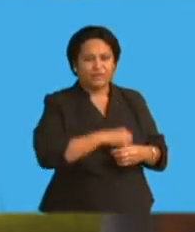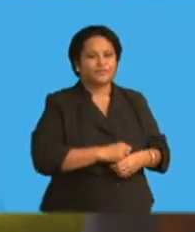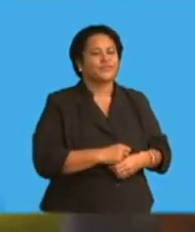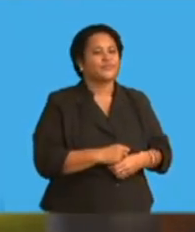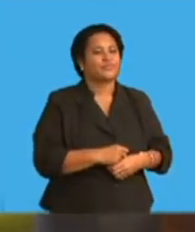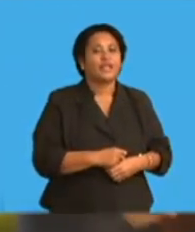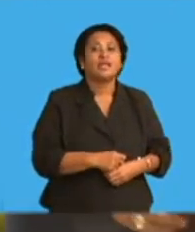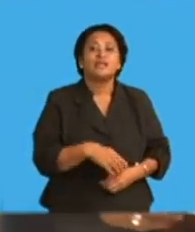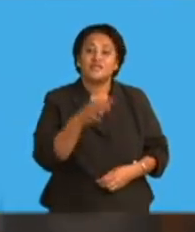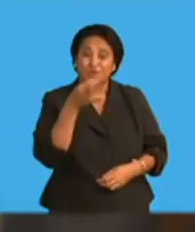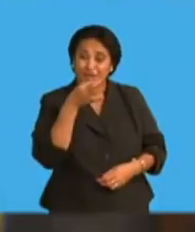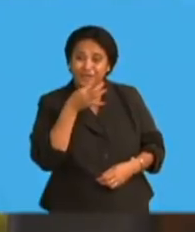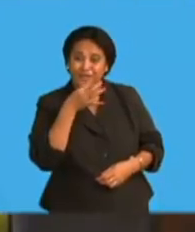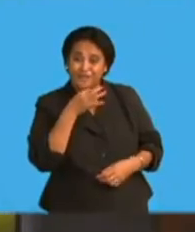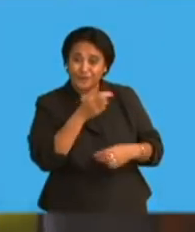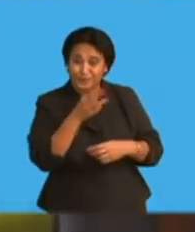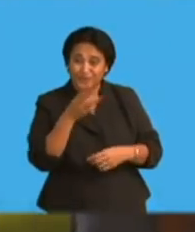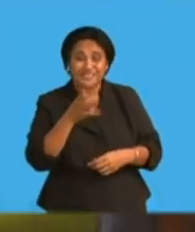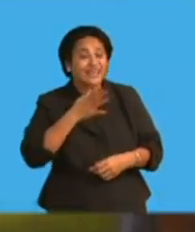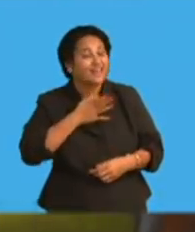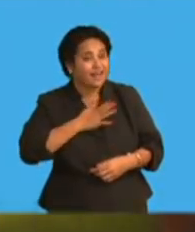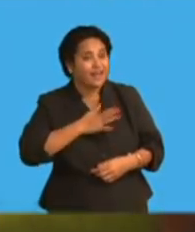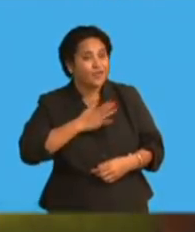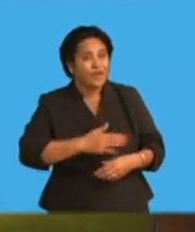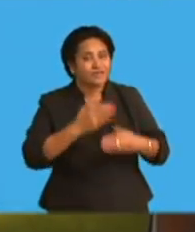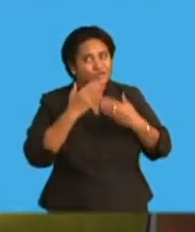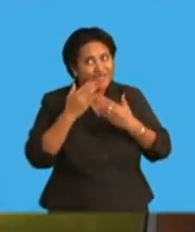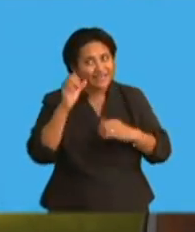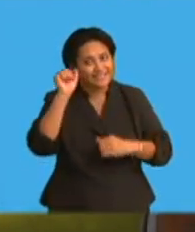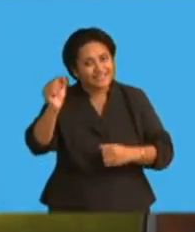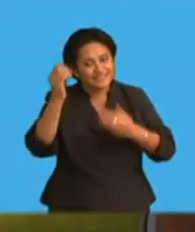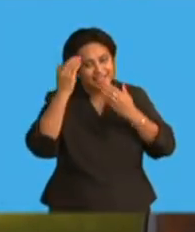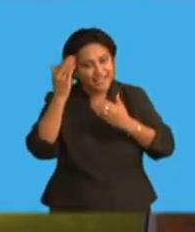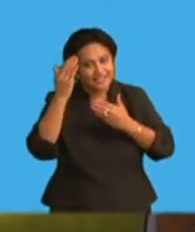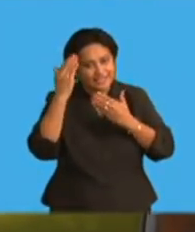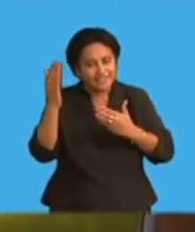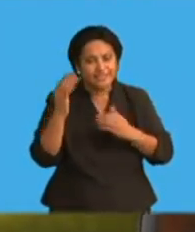with those few words, I'd like to once again thank His Excellency the President